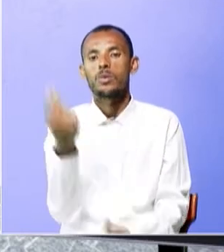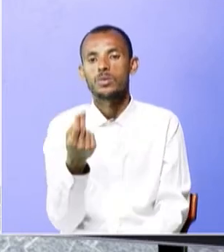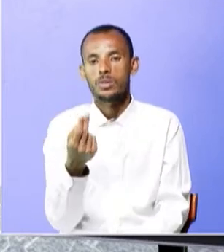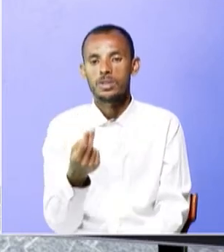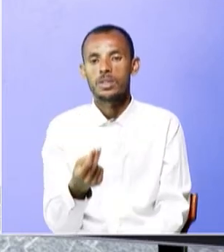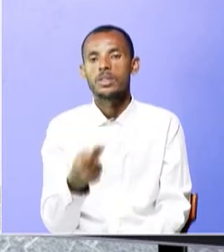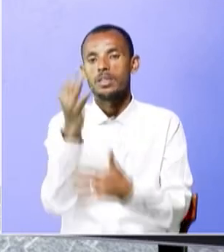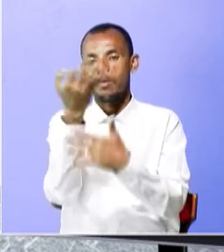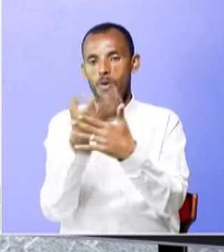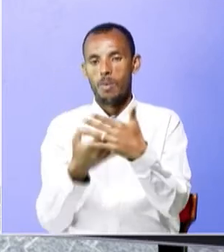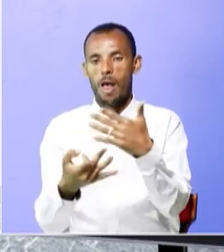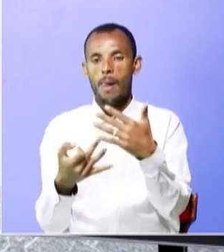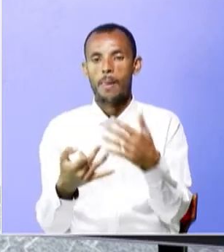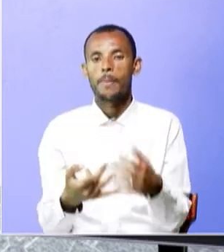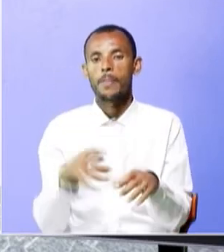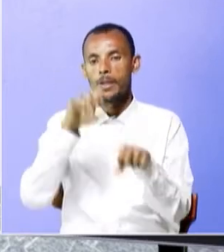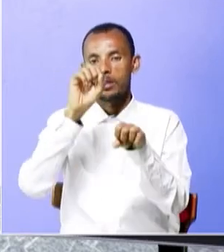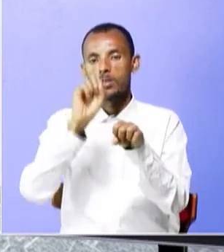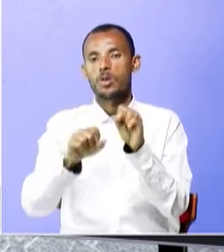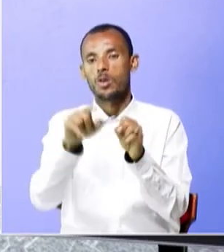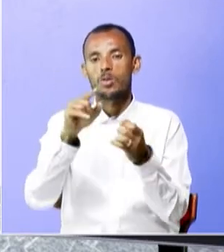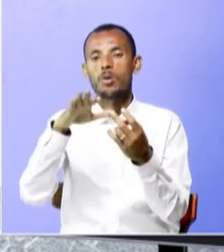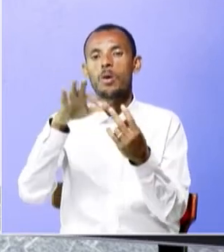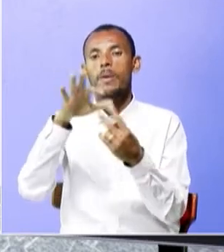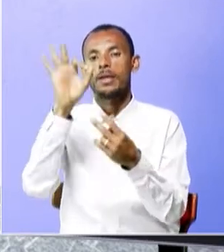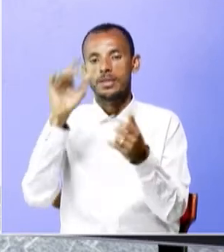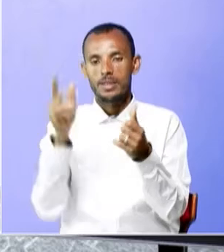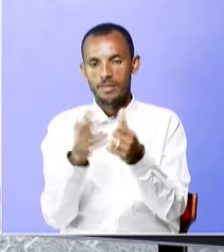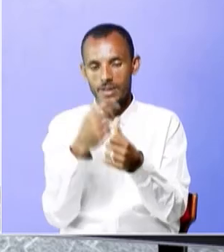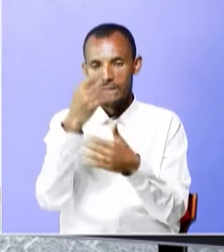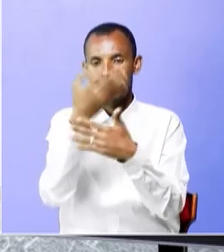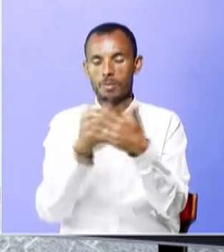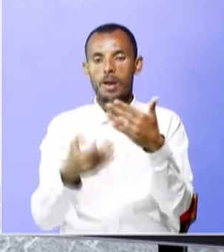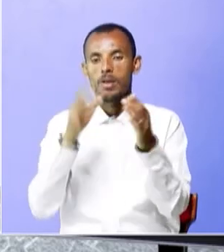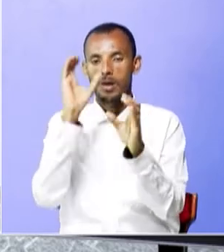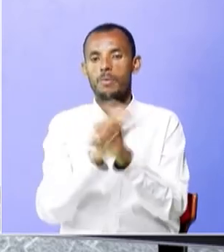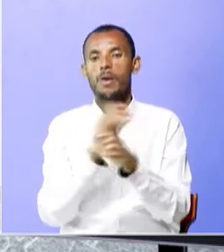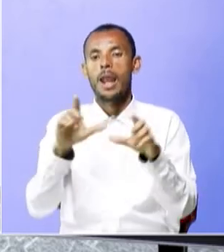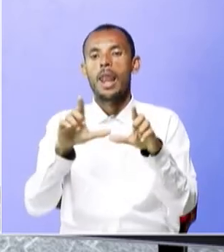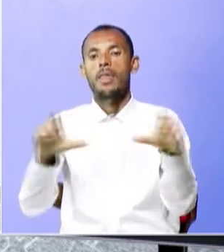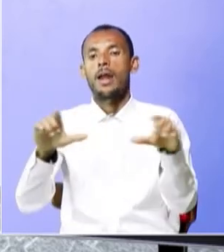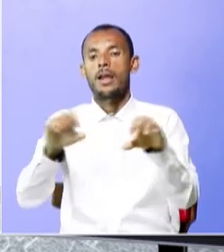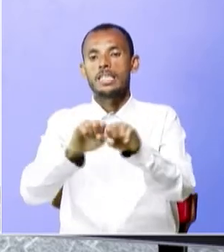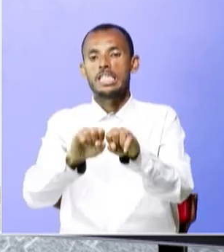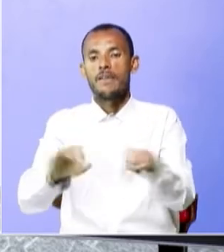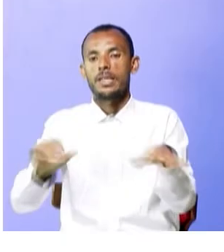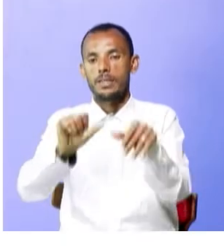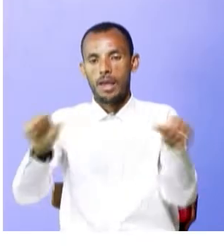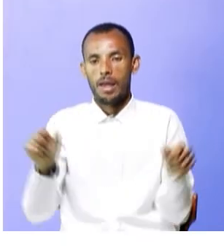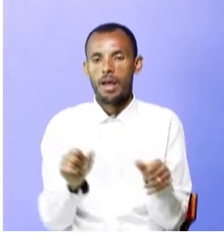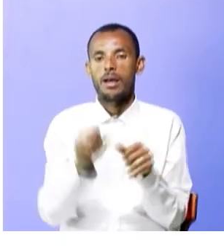their formulas. Okay, so you need to pick the first formula to calculate the lateral surface area.